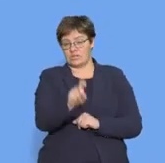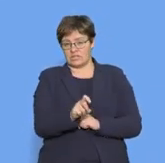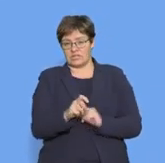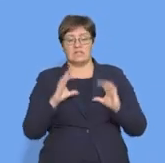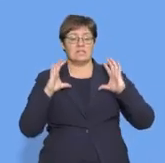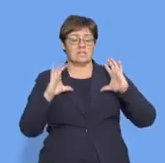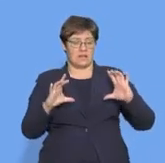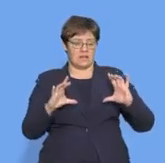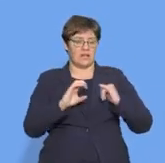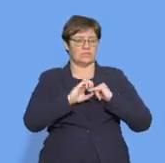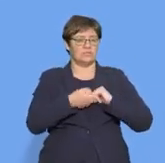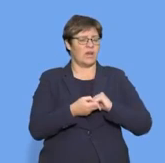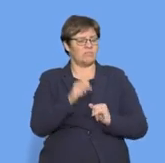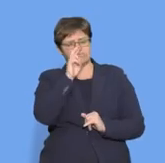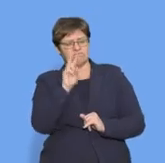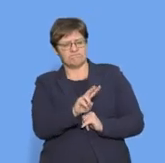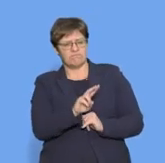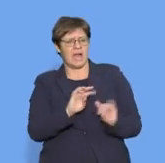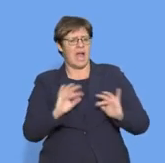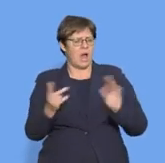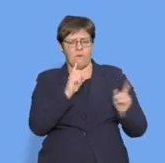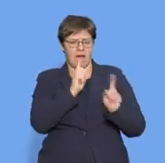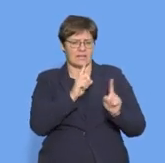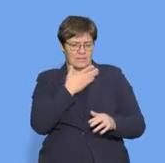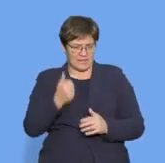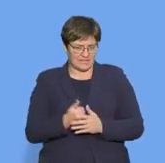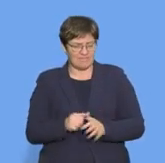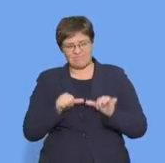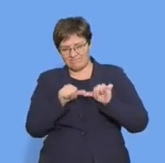with the circles and try to see how best we can answer